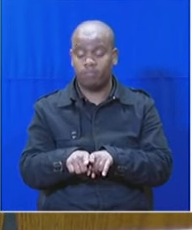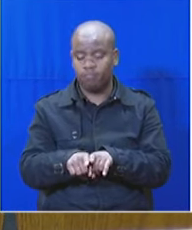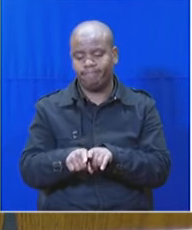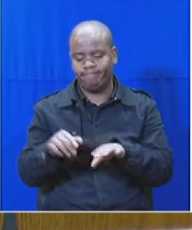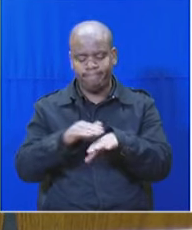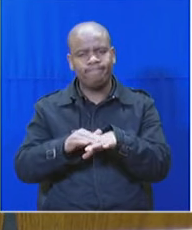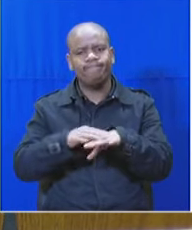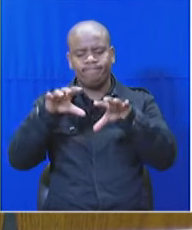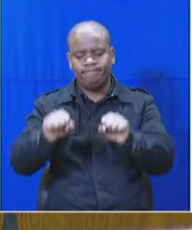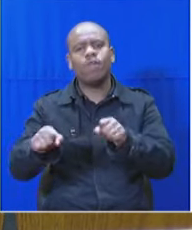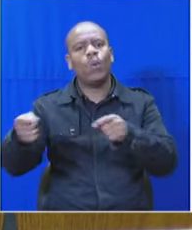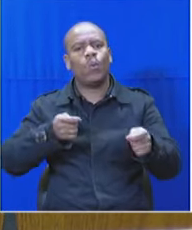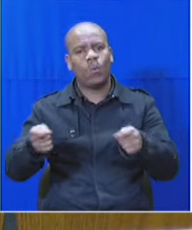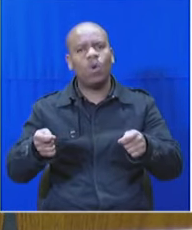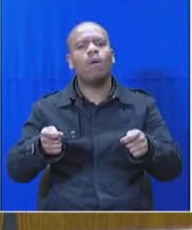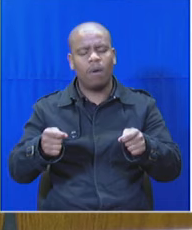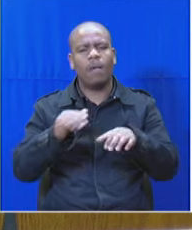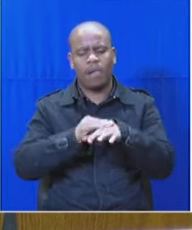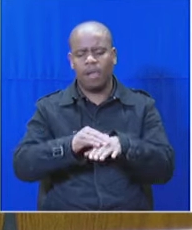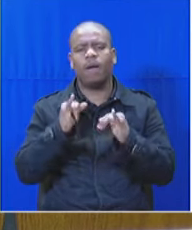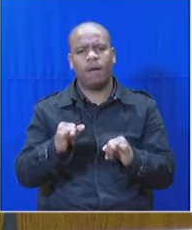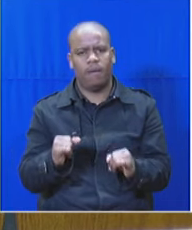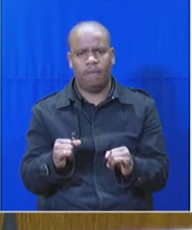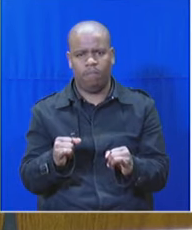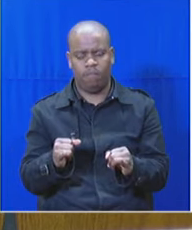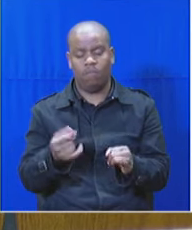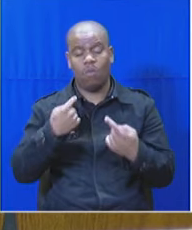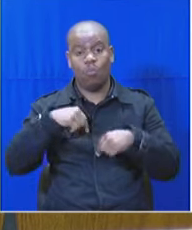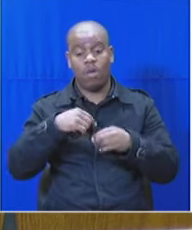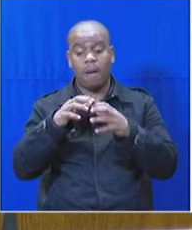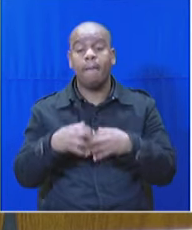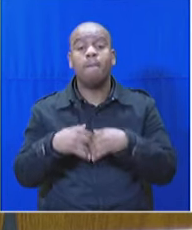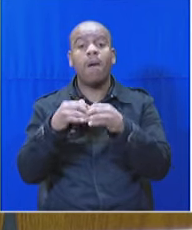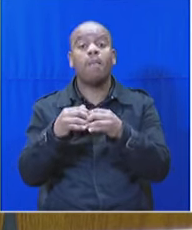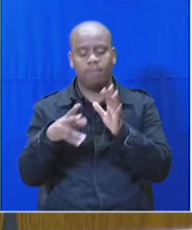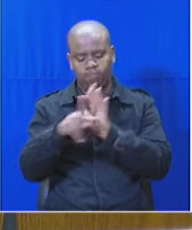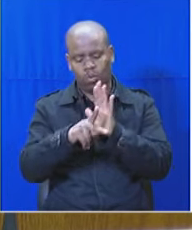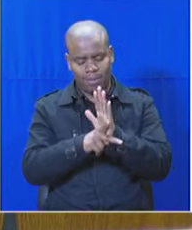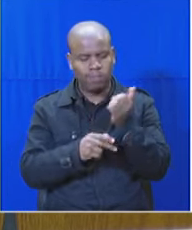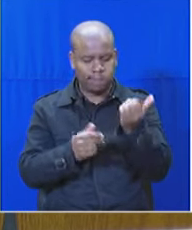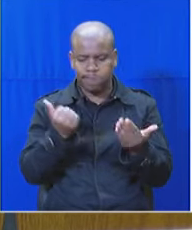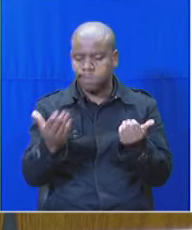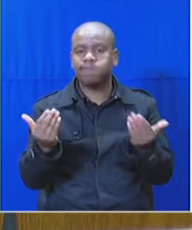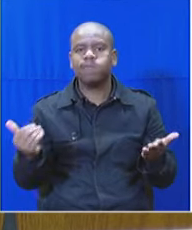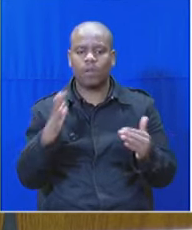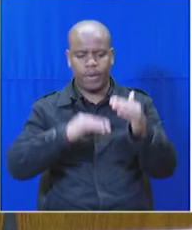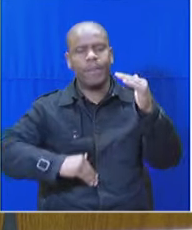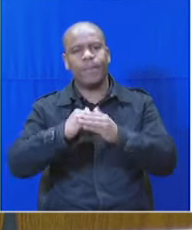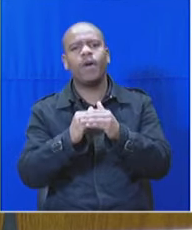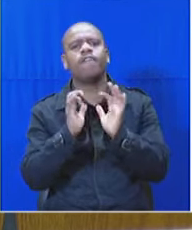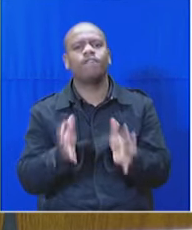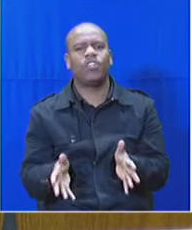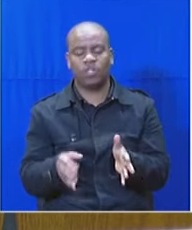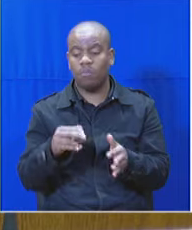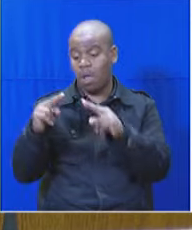of colonialism and grand apartheid, we have come up with the following policy proposals on ceilings for